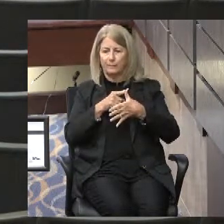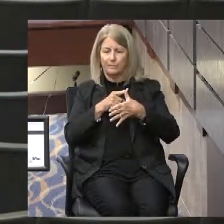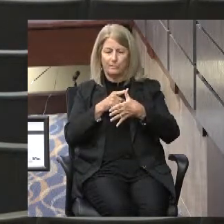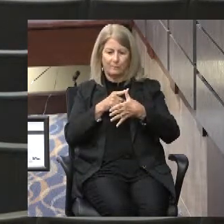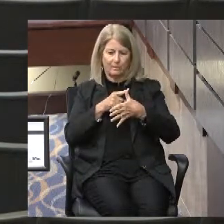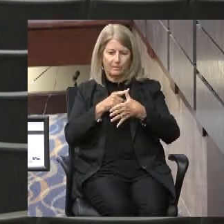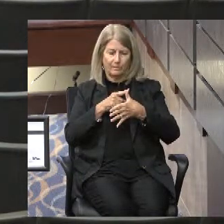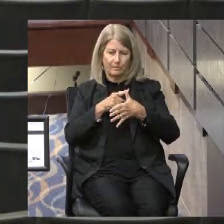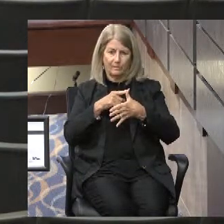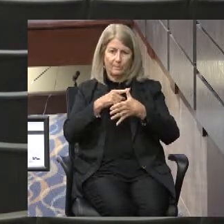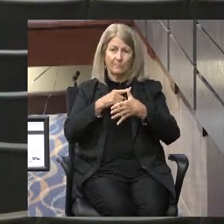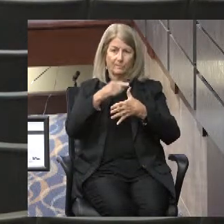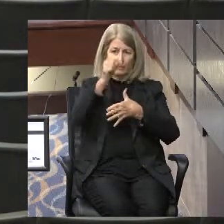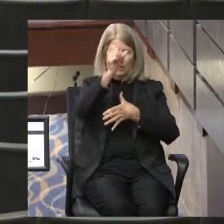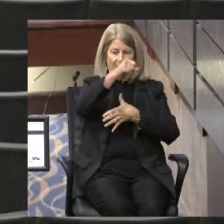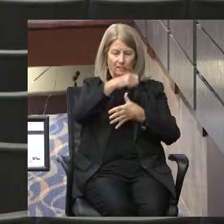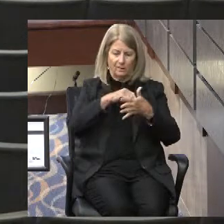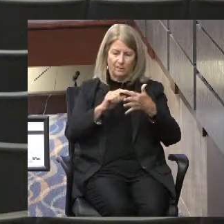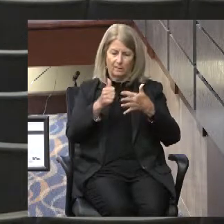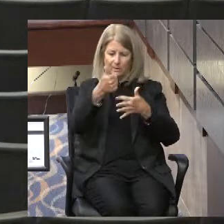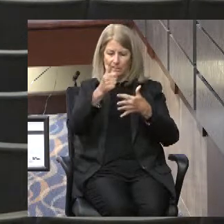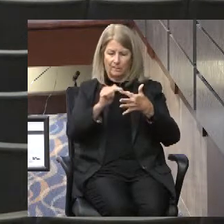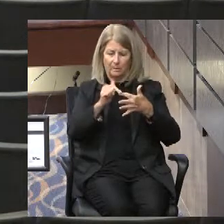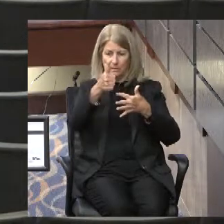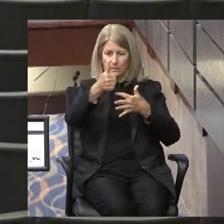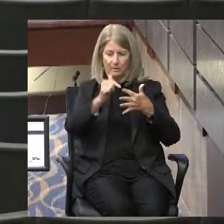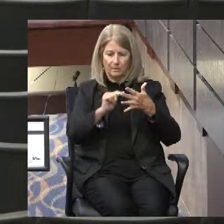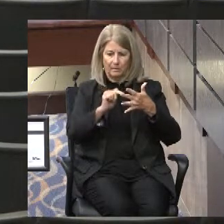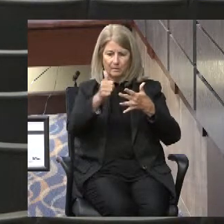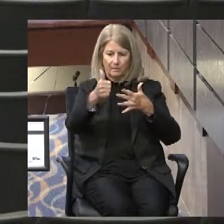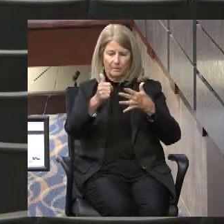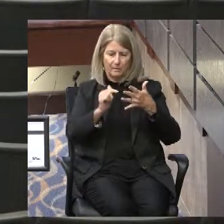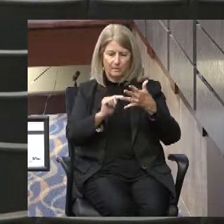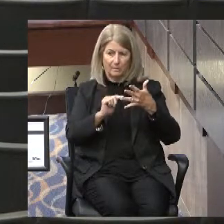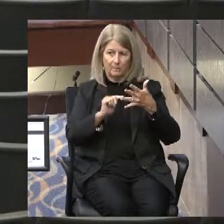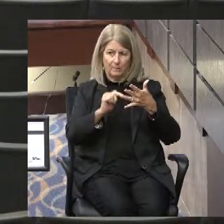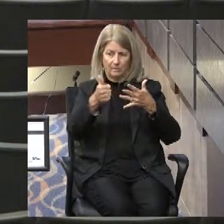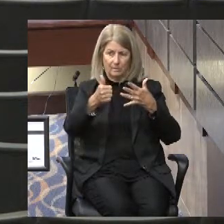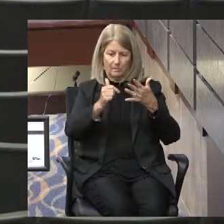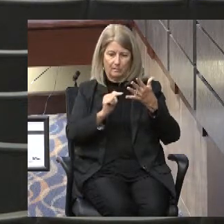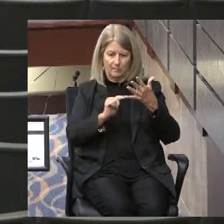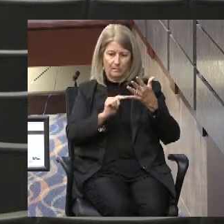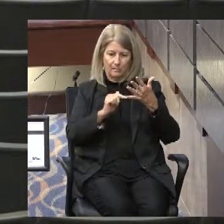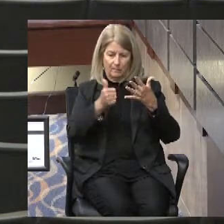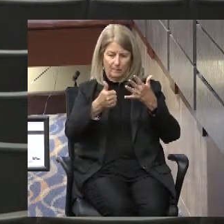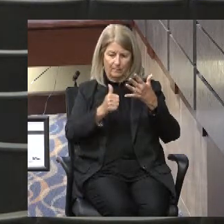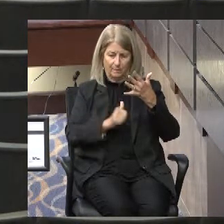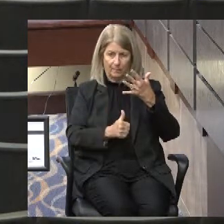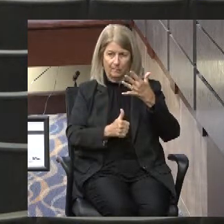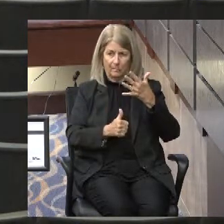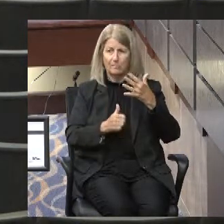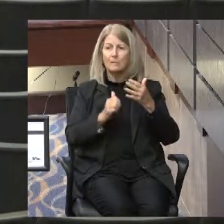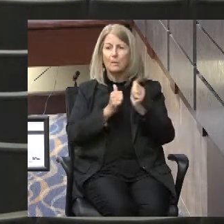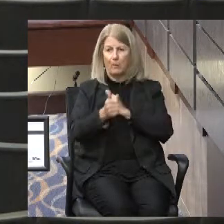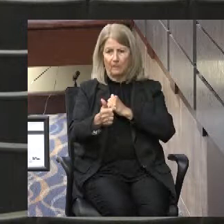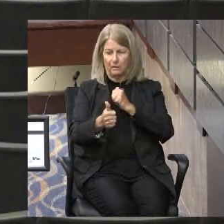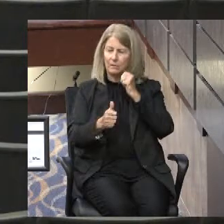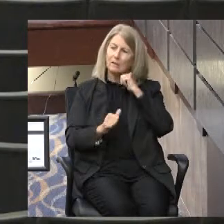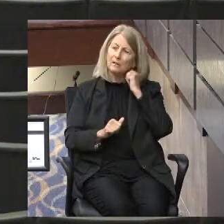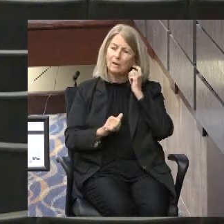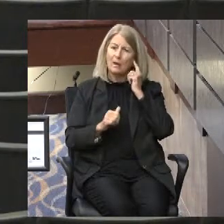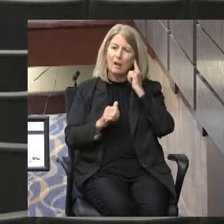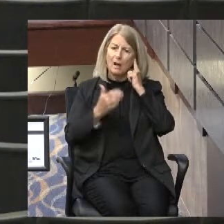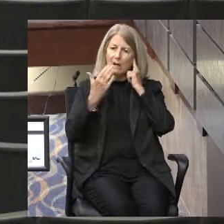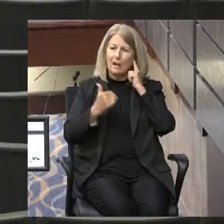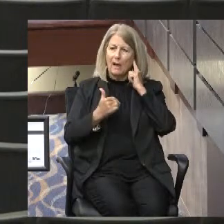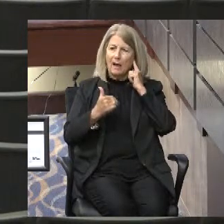Bearfield? Yes. Rodriguez? Palmer? Porter-Ruud? Holmes? Aye. Meek? Yes, that motion carries, and we'll move to